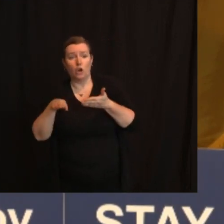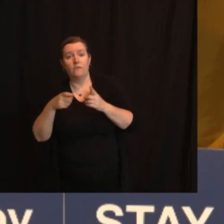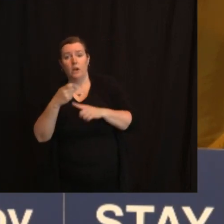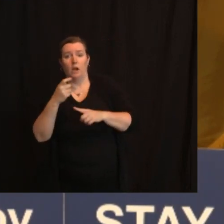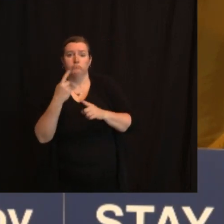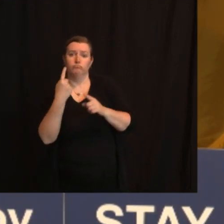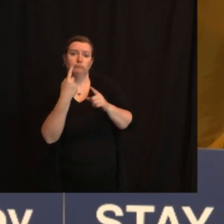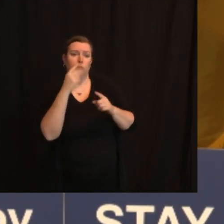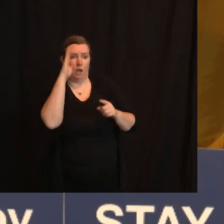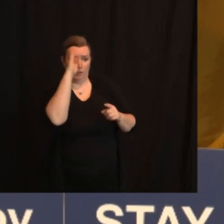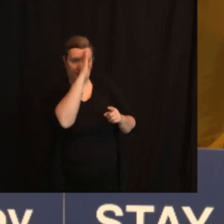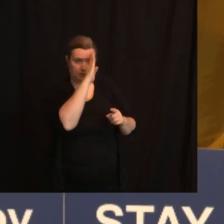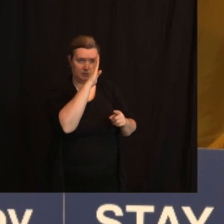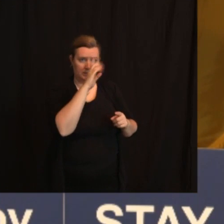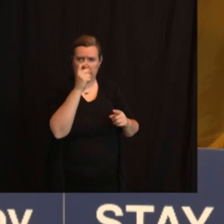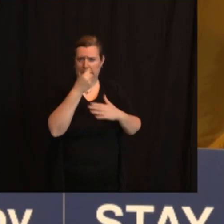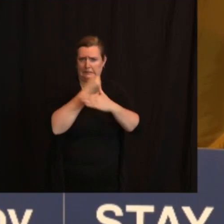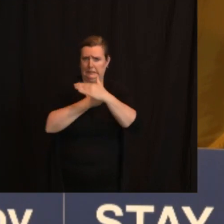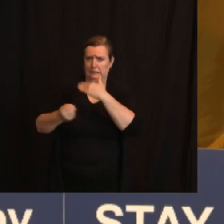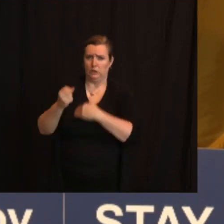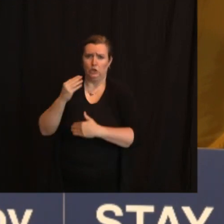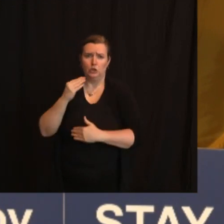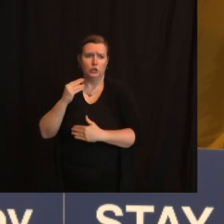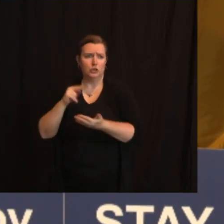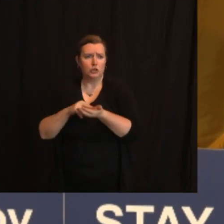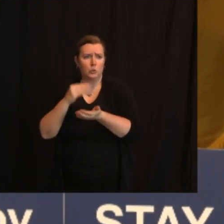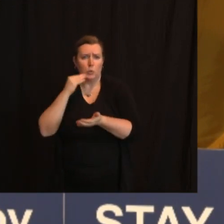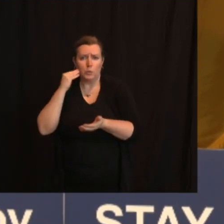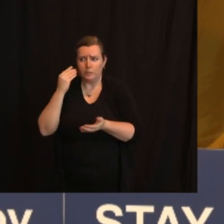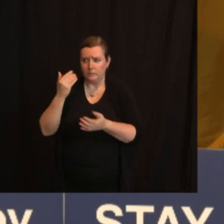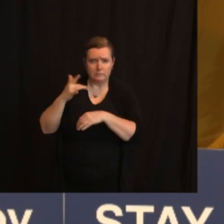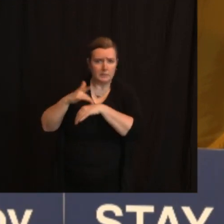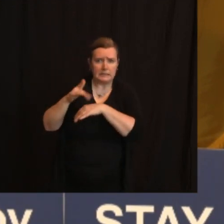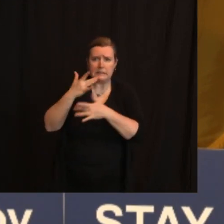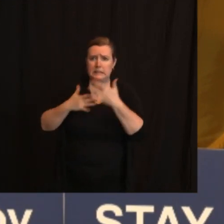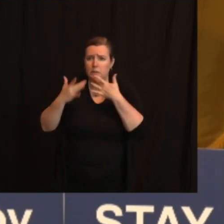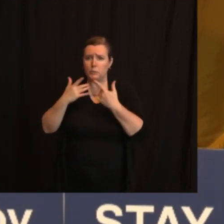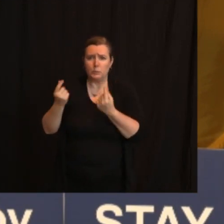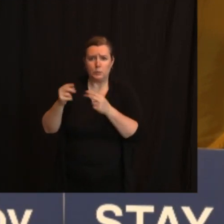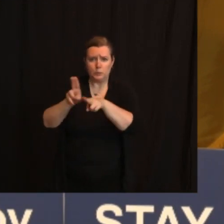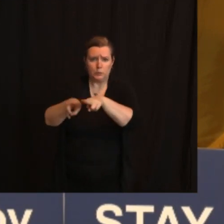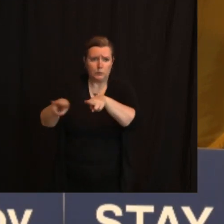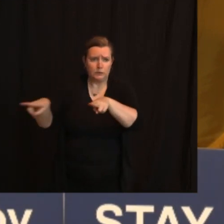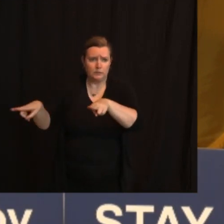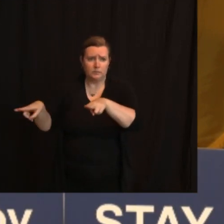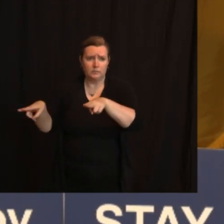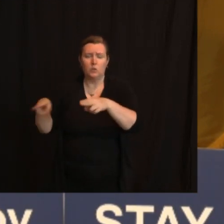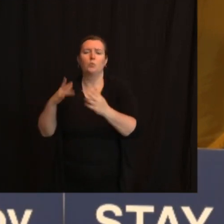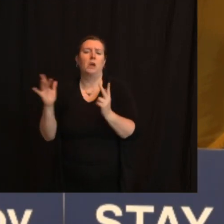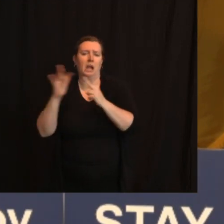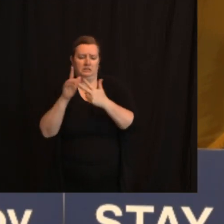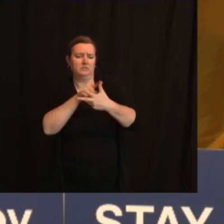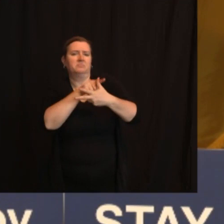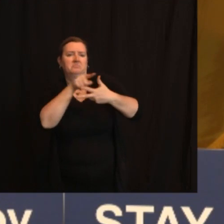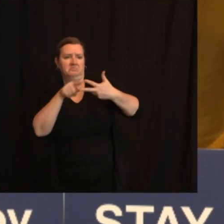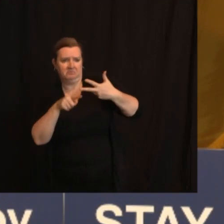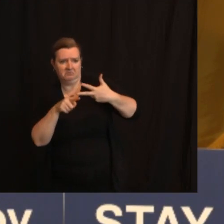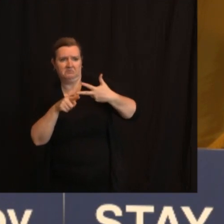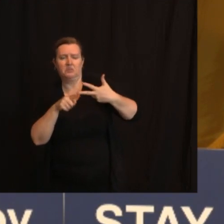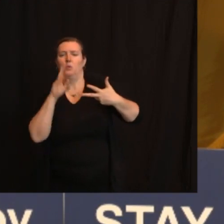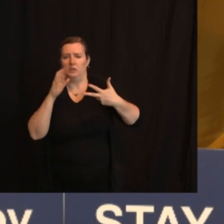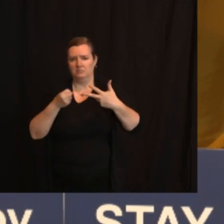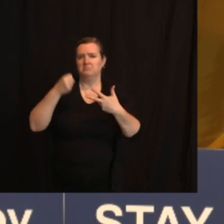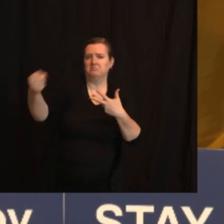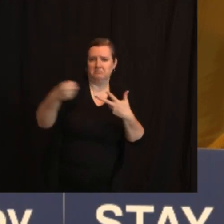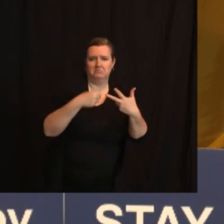nursing. We have contracted with Care One for 319 beds and 260 beds